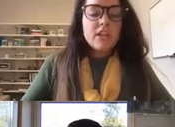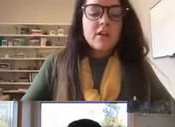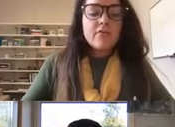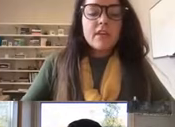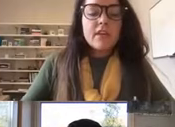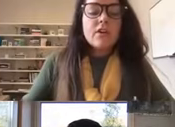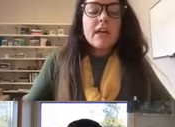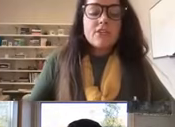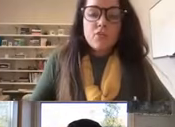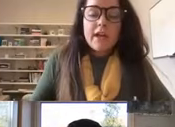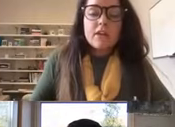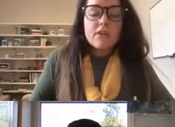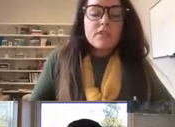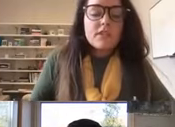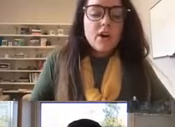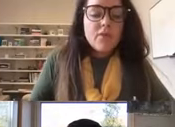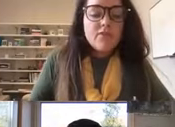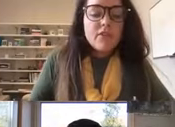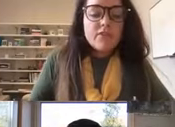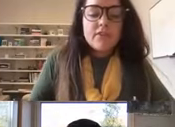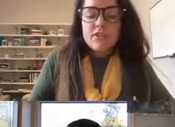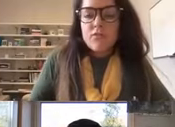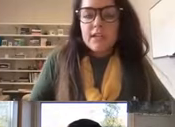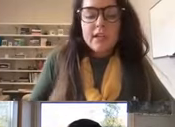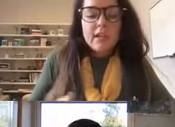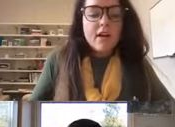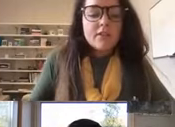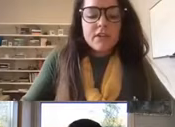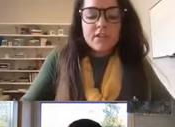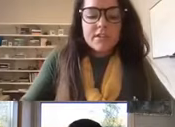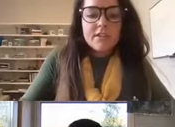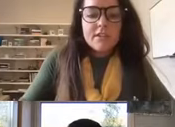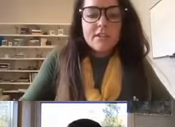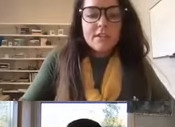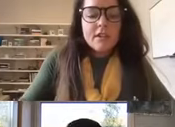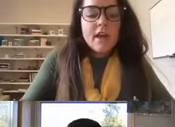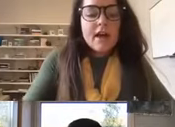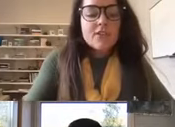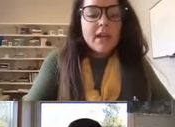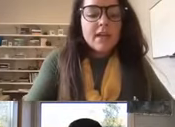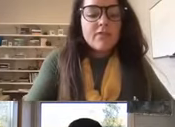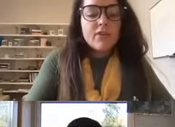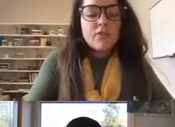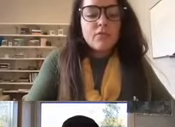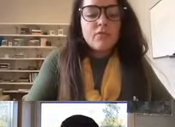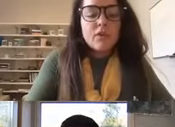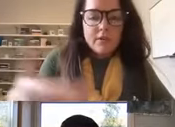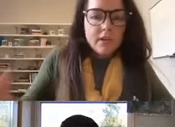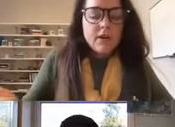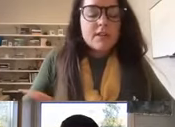British geography hits quite close to home for those of us working in Oxford. As many of you,